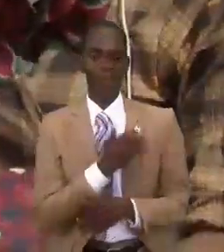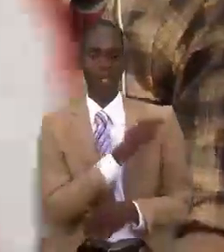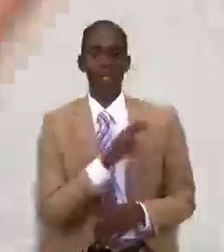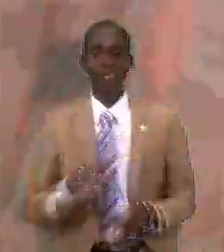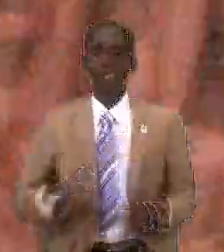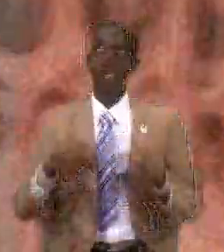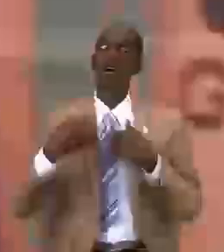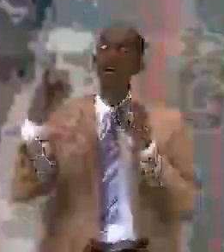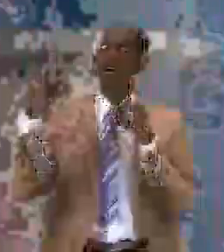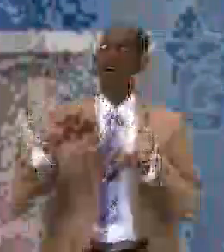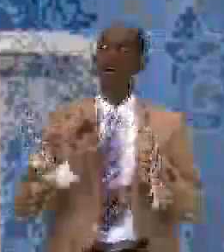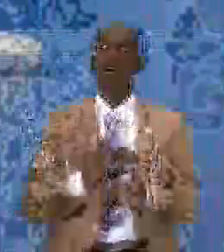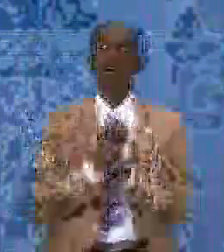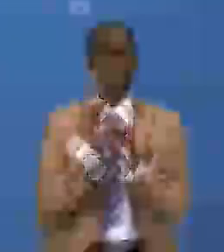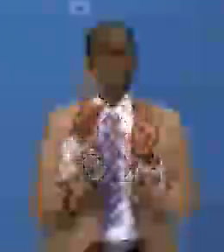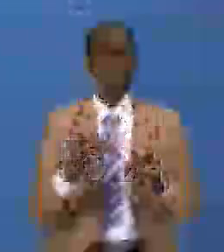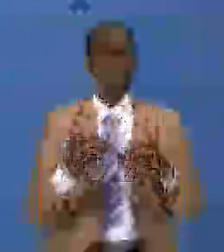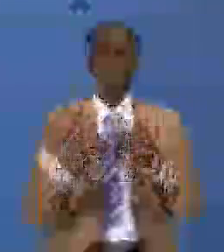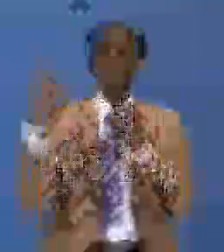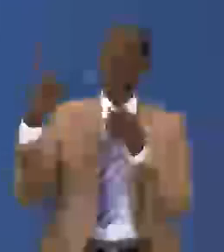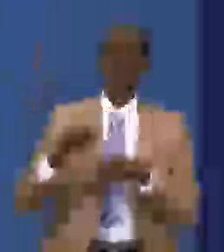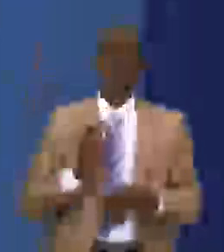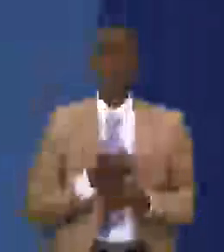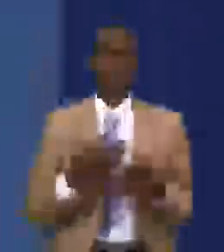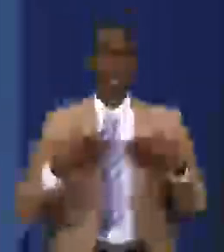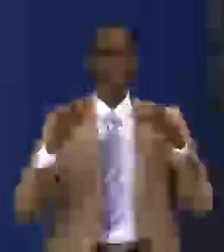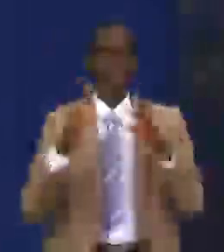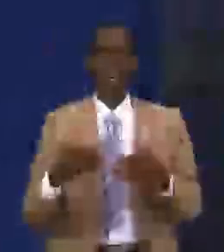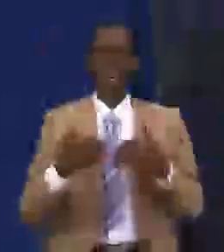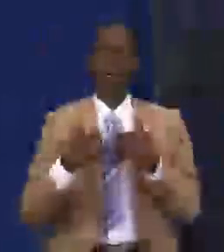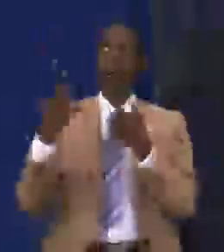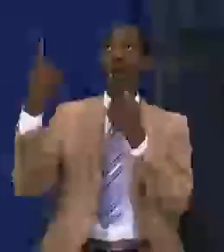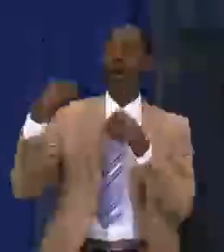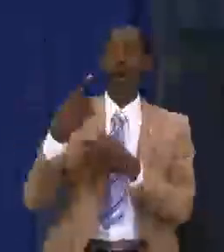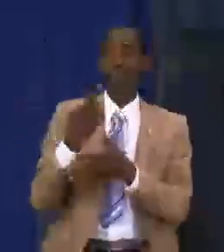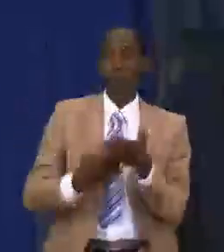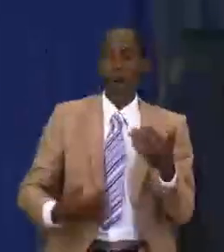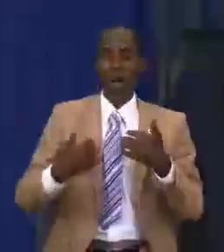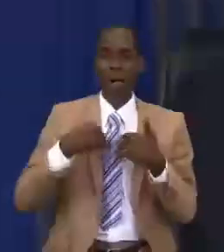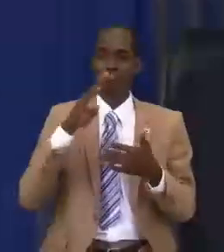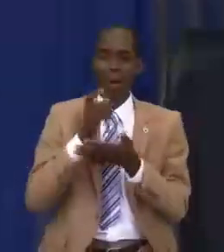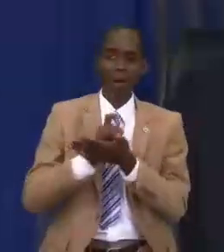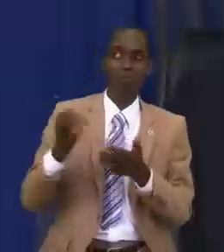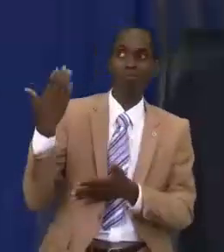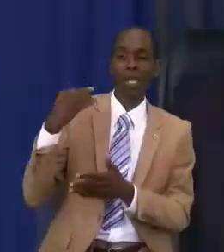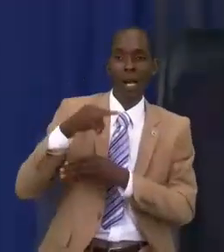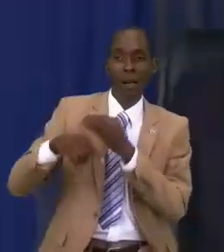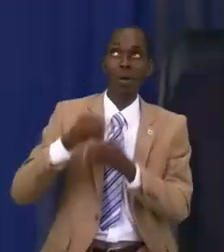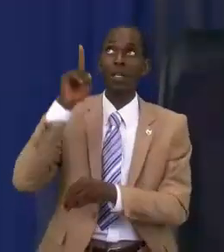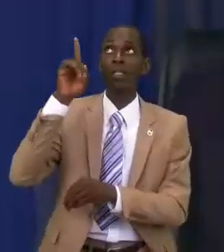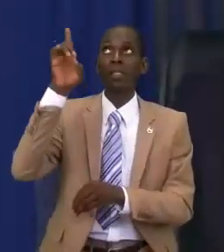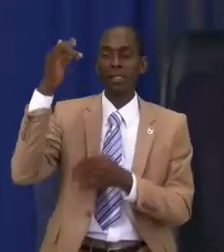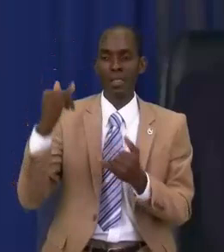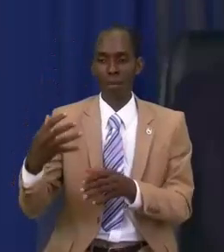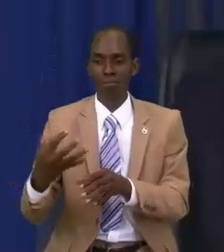healer has come. And what had been written concerning him, he now picks up and he says, the Spirit of the Lord is